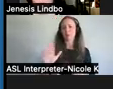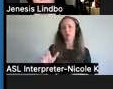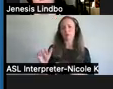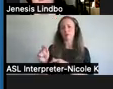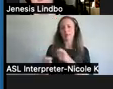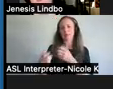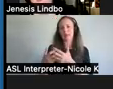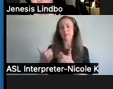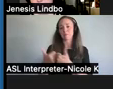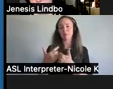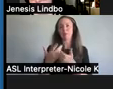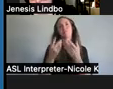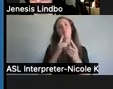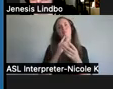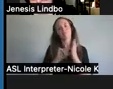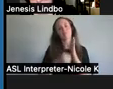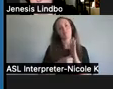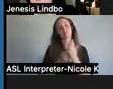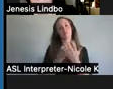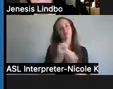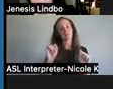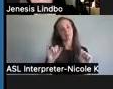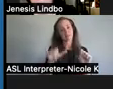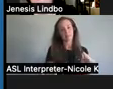at overall safety, of course.